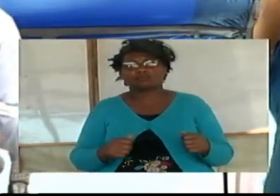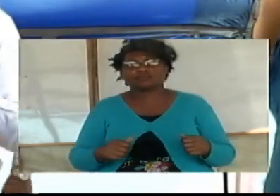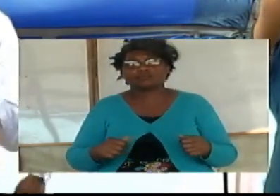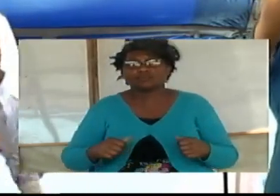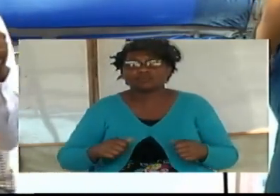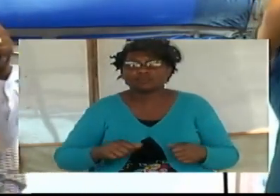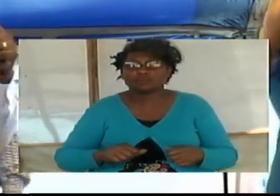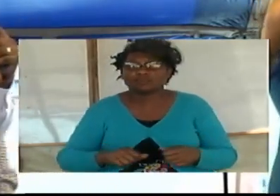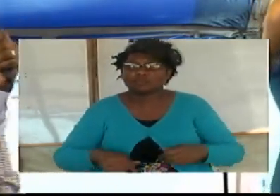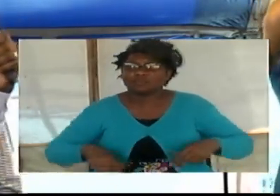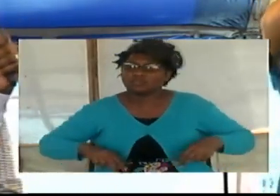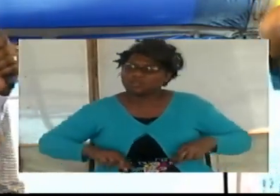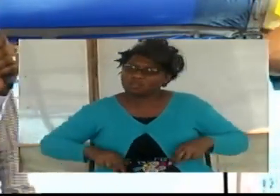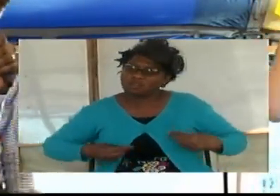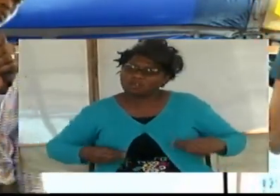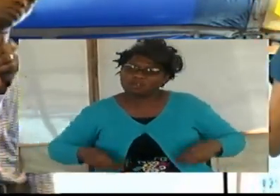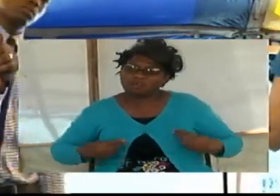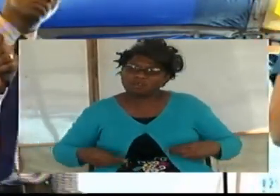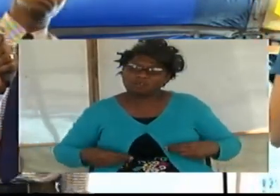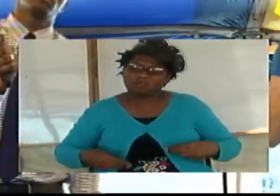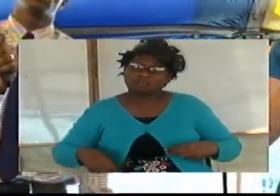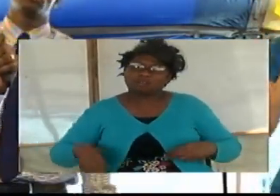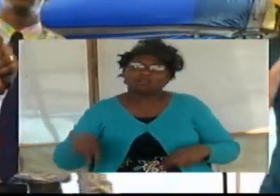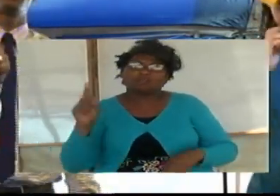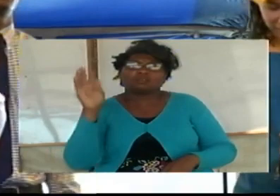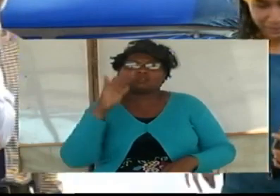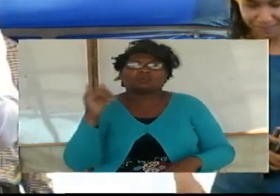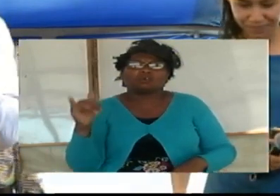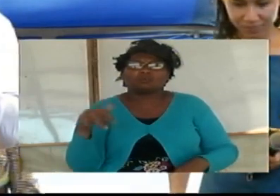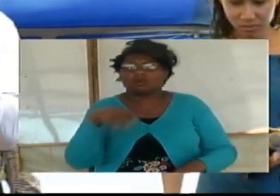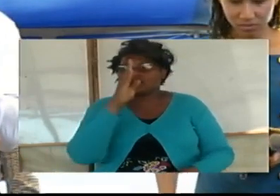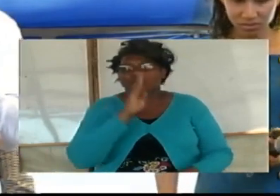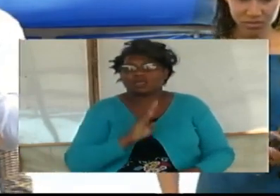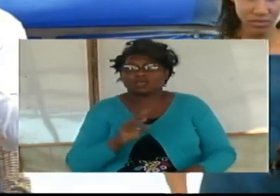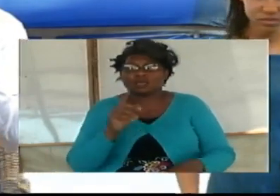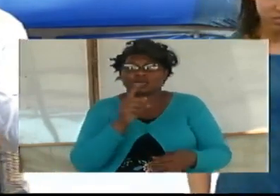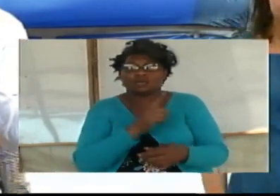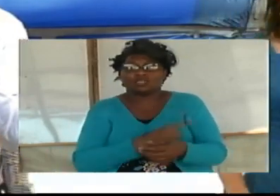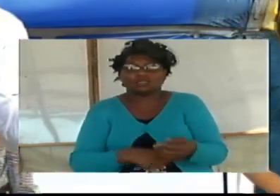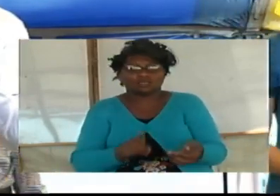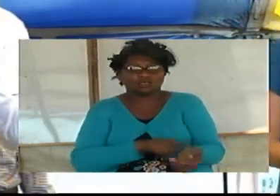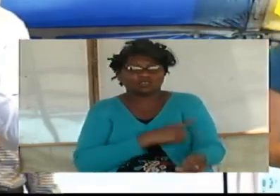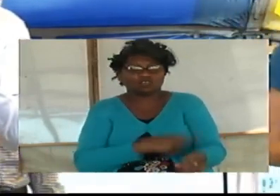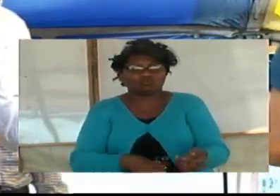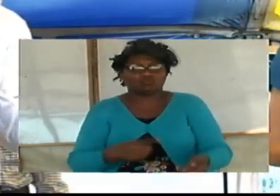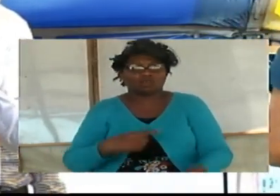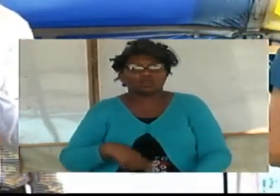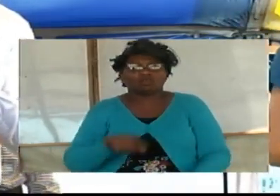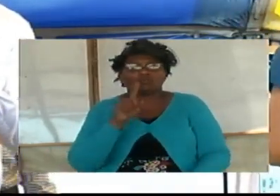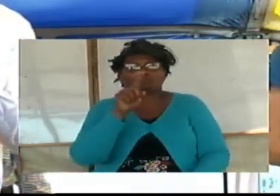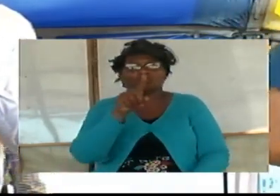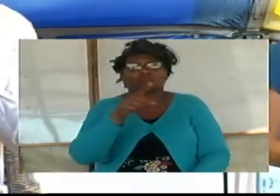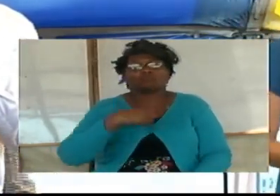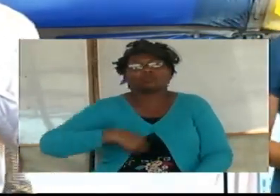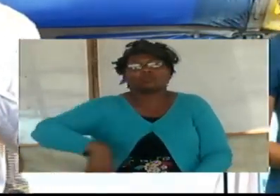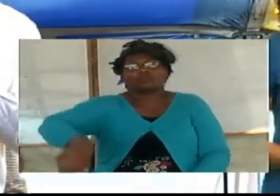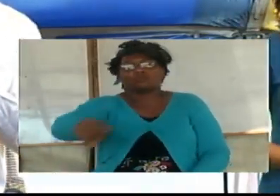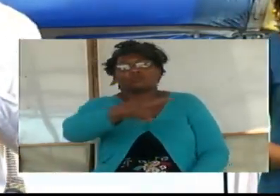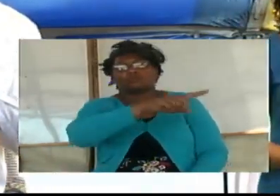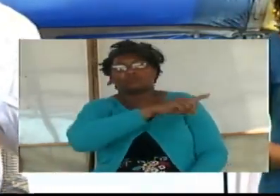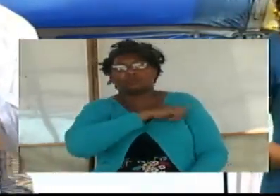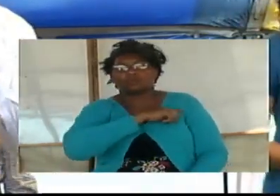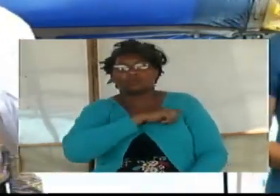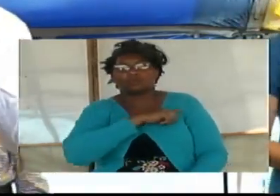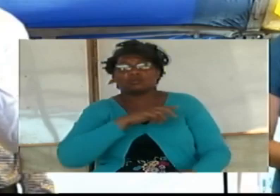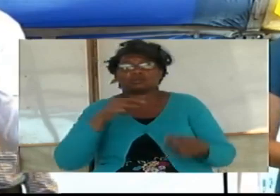and by his stripes we are healed. And if you have